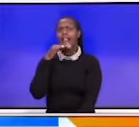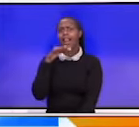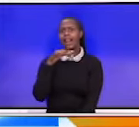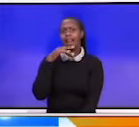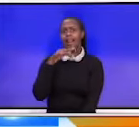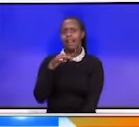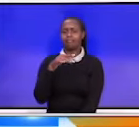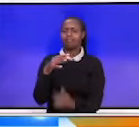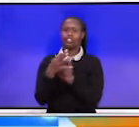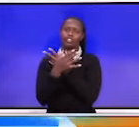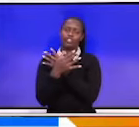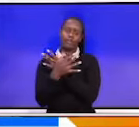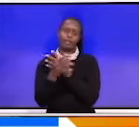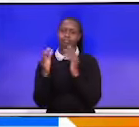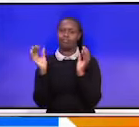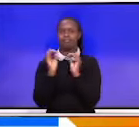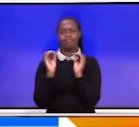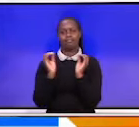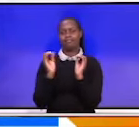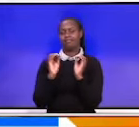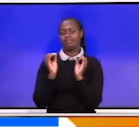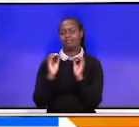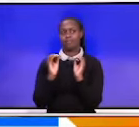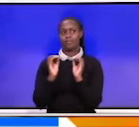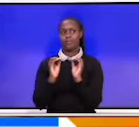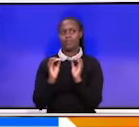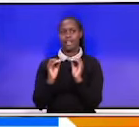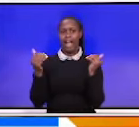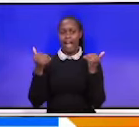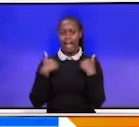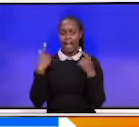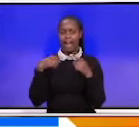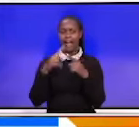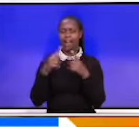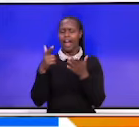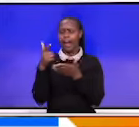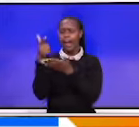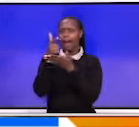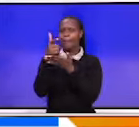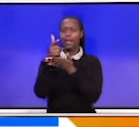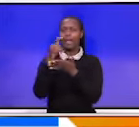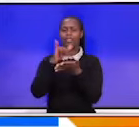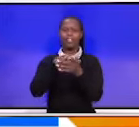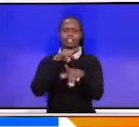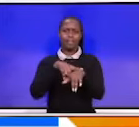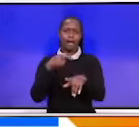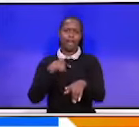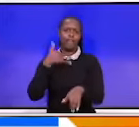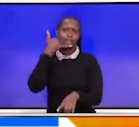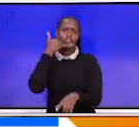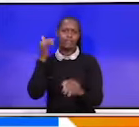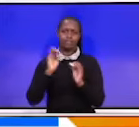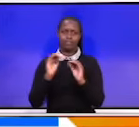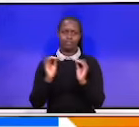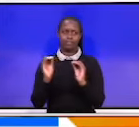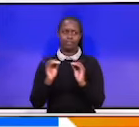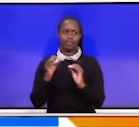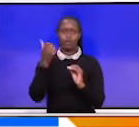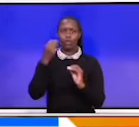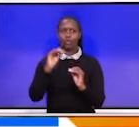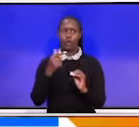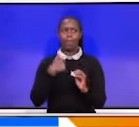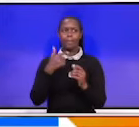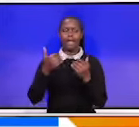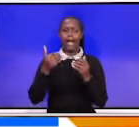language, and I had a camera. That time there were no phones, and I met somebody who had